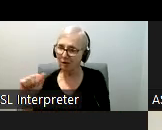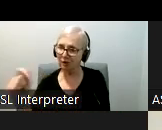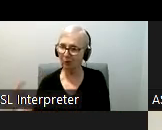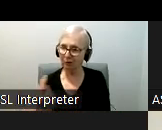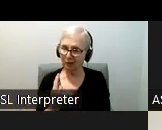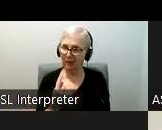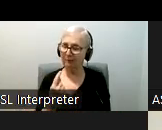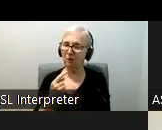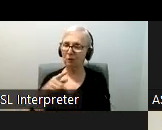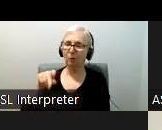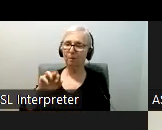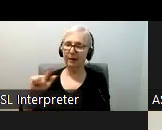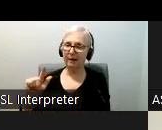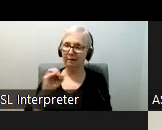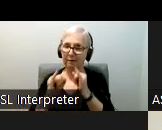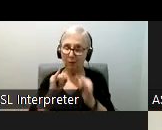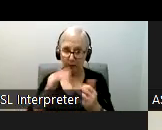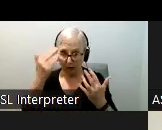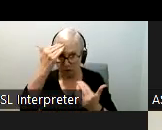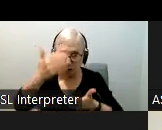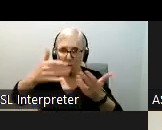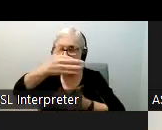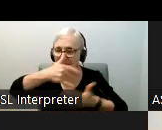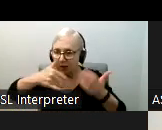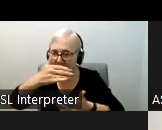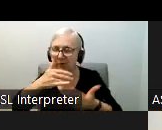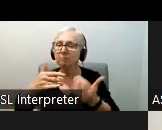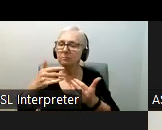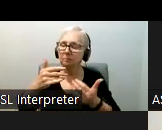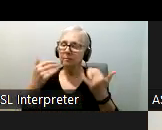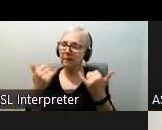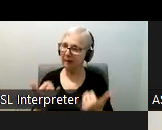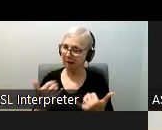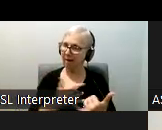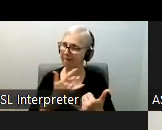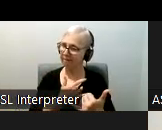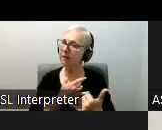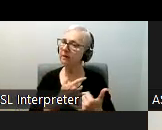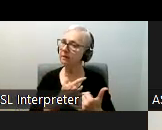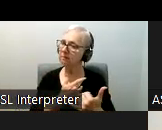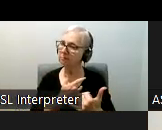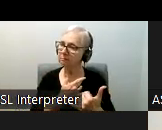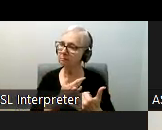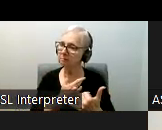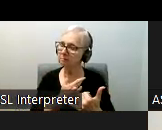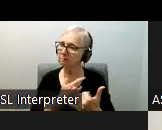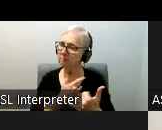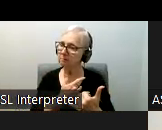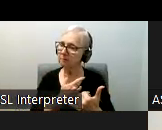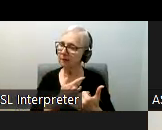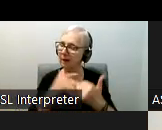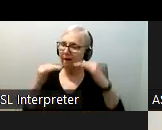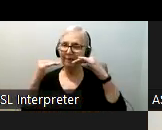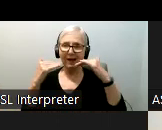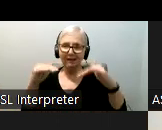panel interviews, we got to know each other and we got to meet at the Family Voice Council. And so now I feel like I have a level of